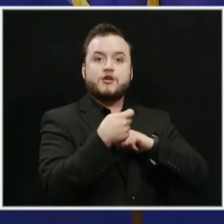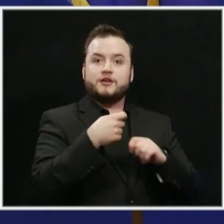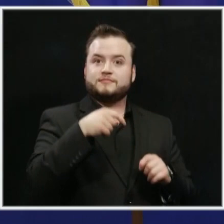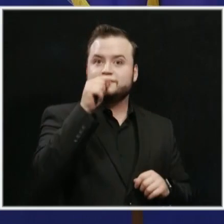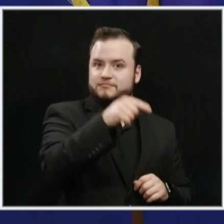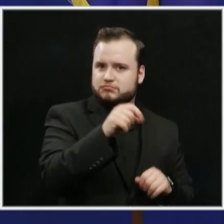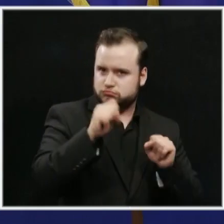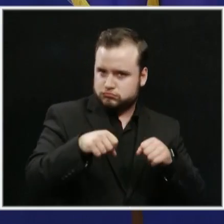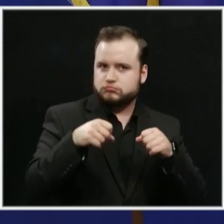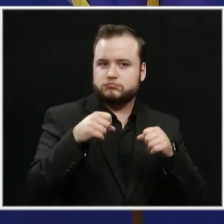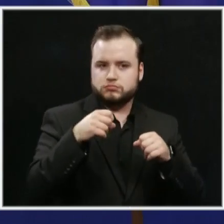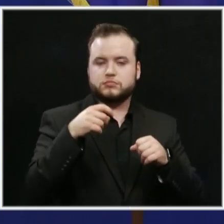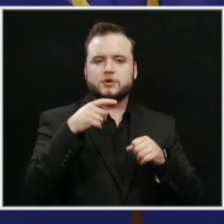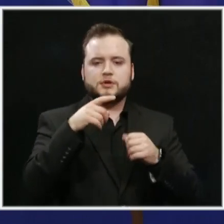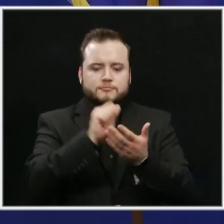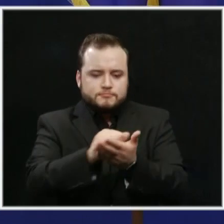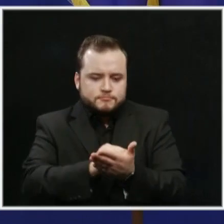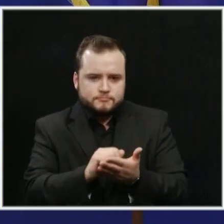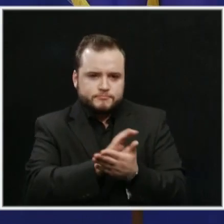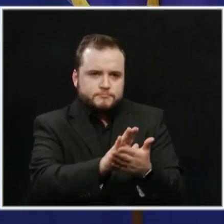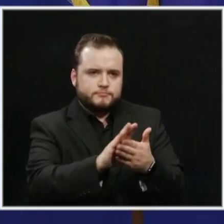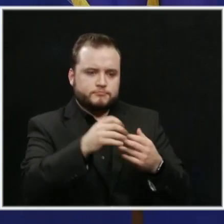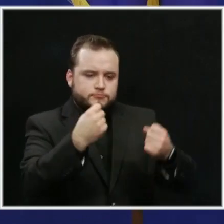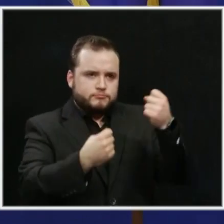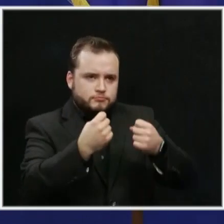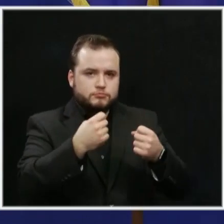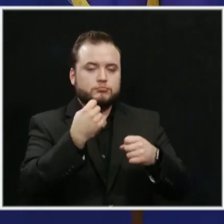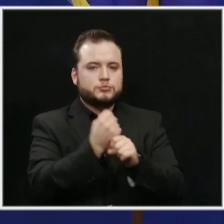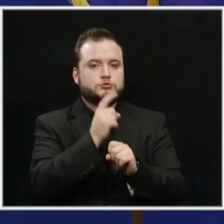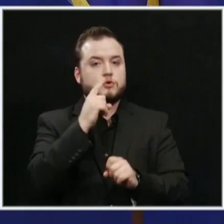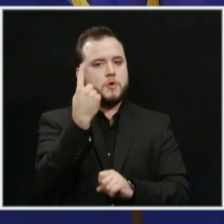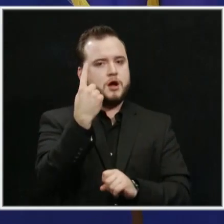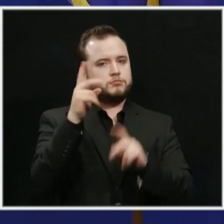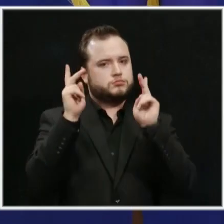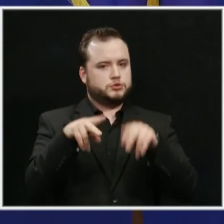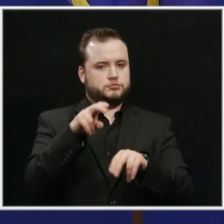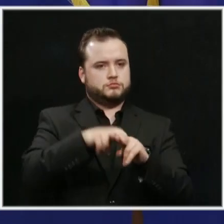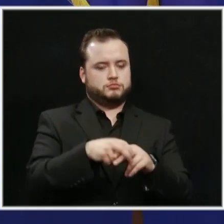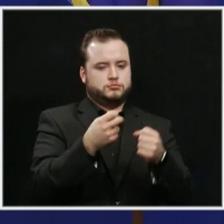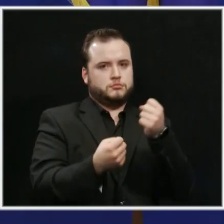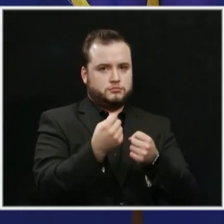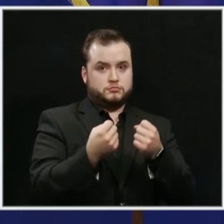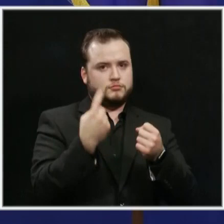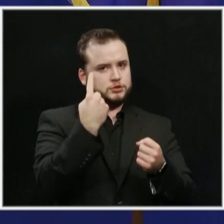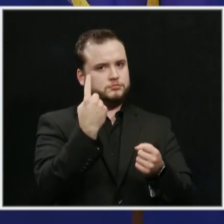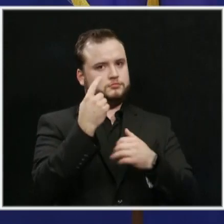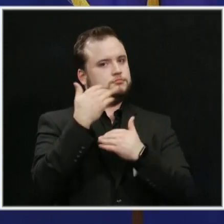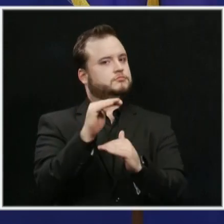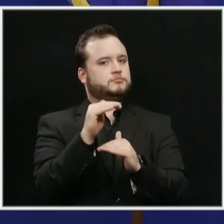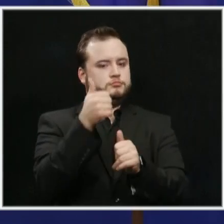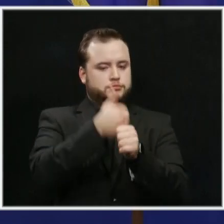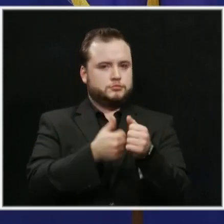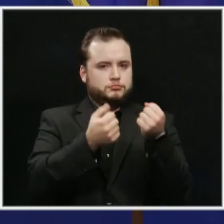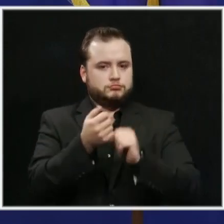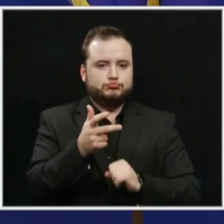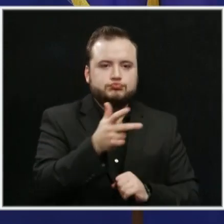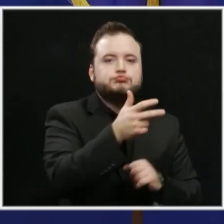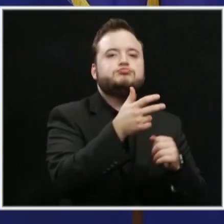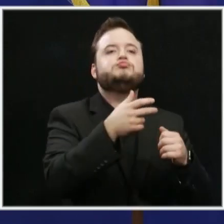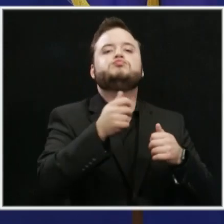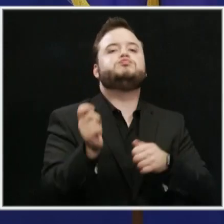siblings, to do that together and then to be smart. Also, I'd like to announce we're going to be launching a homemade mask